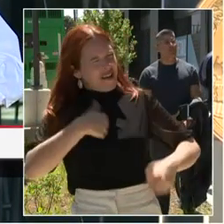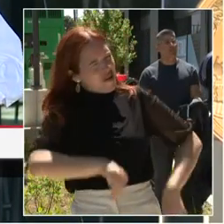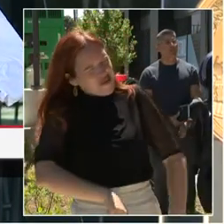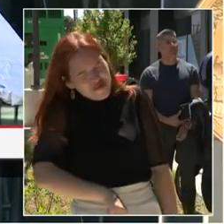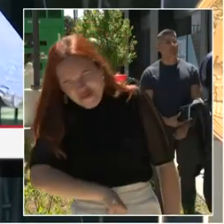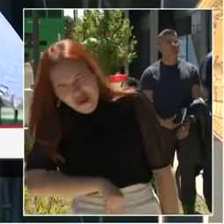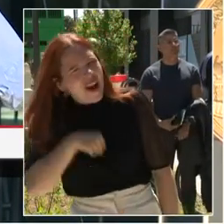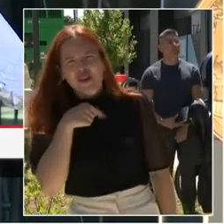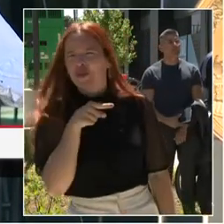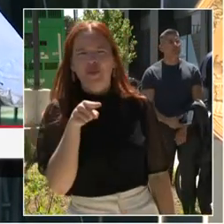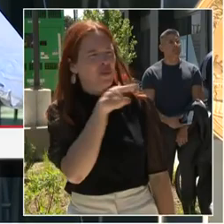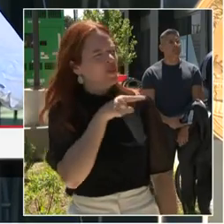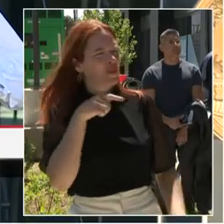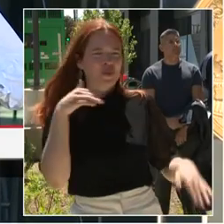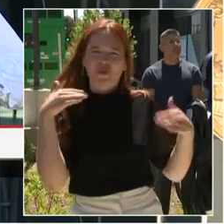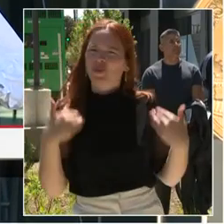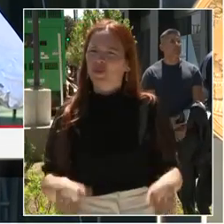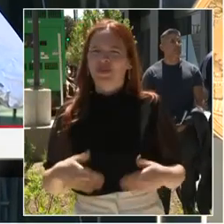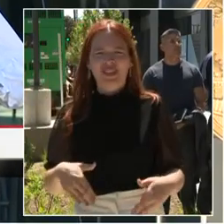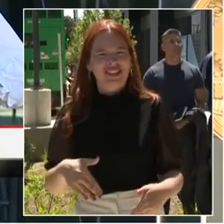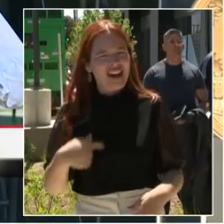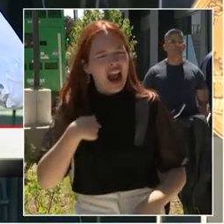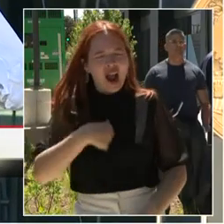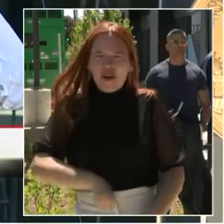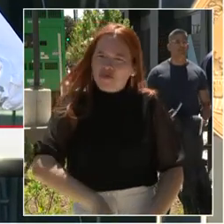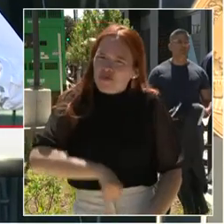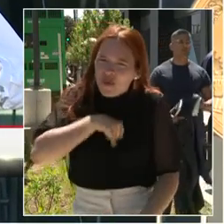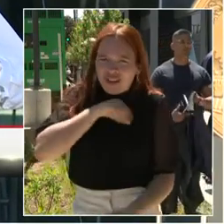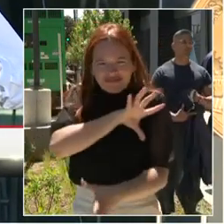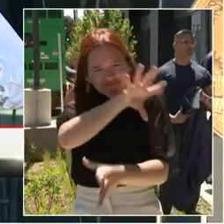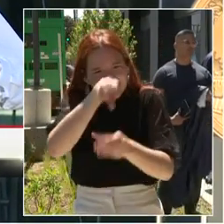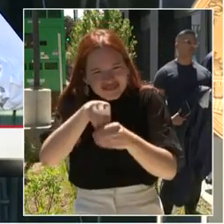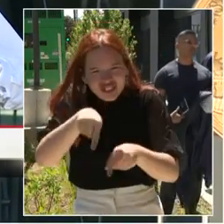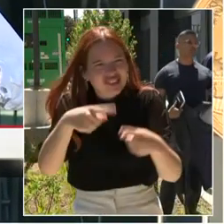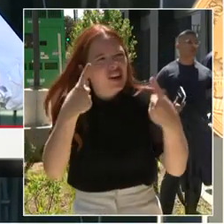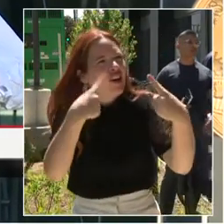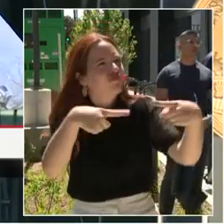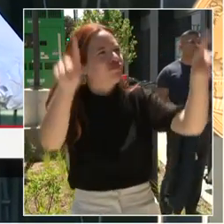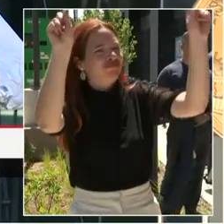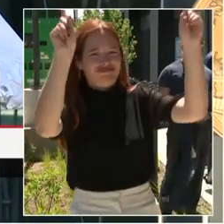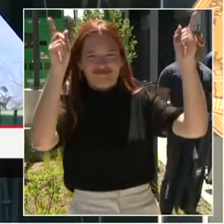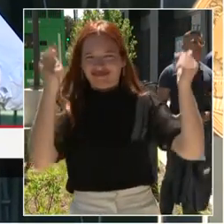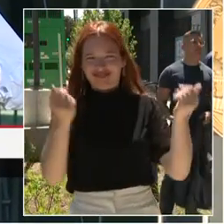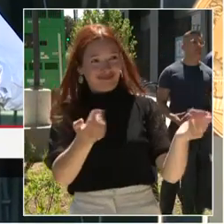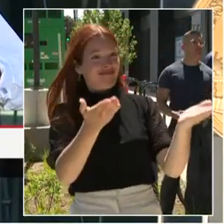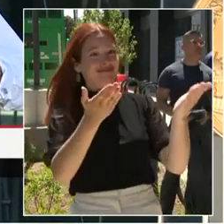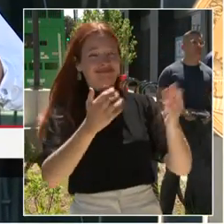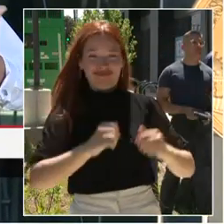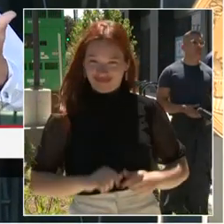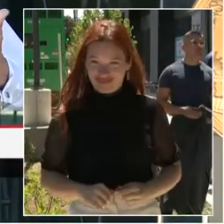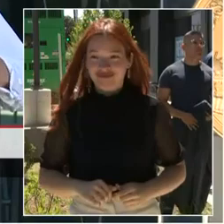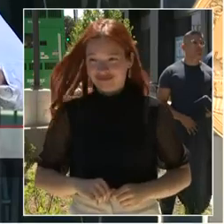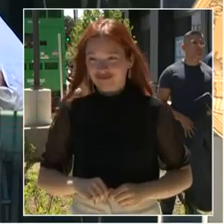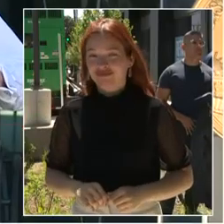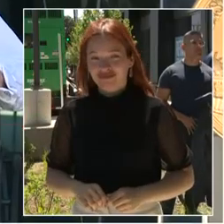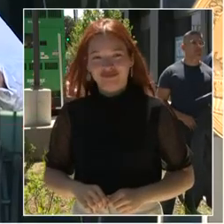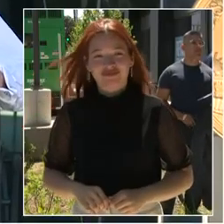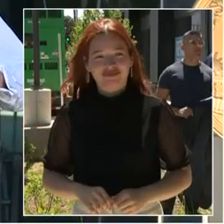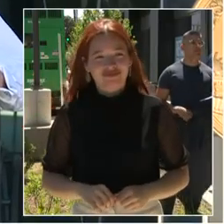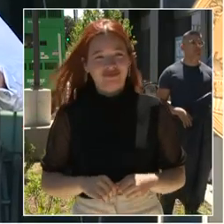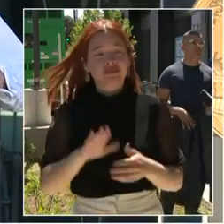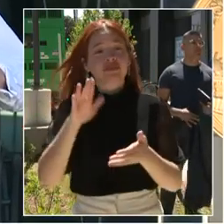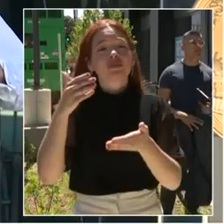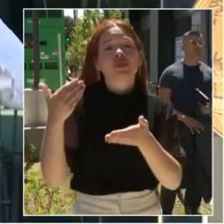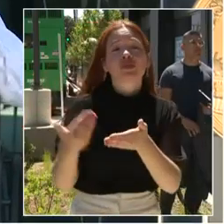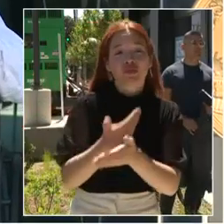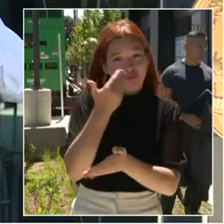the accomplishments that have brought us all together today to make this happen. The new DGS